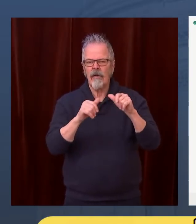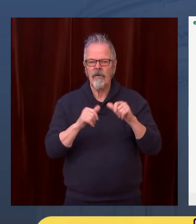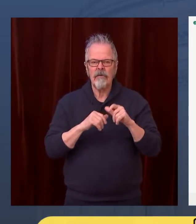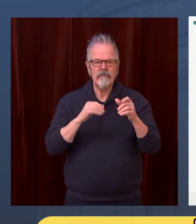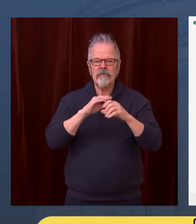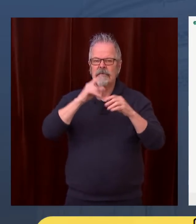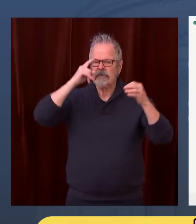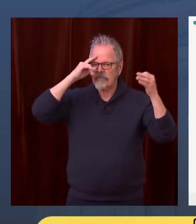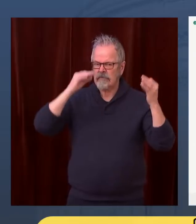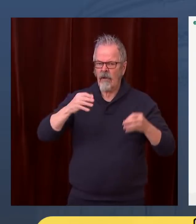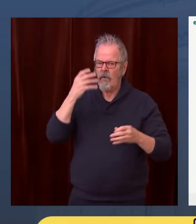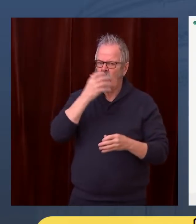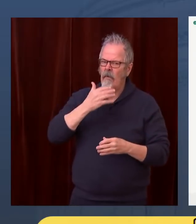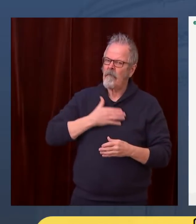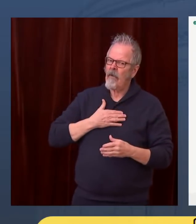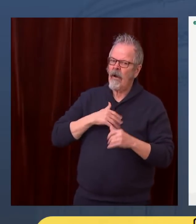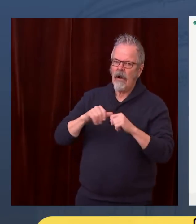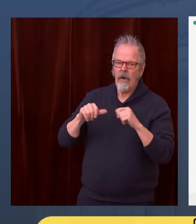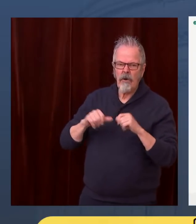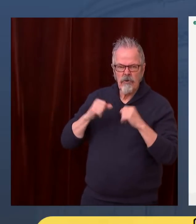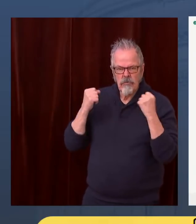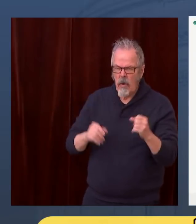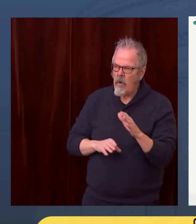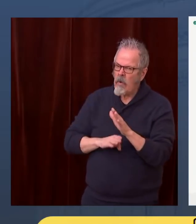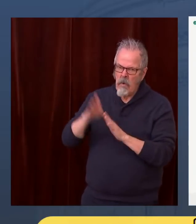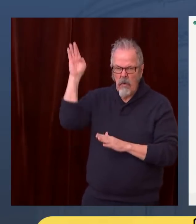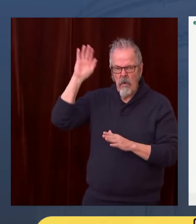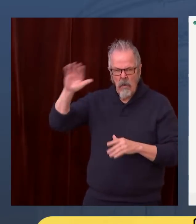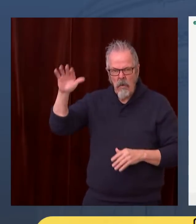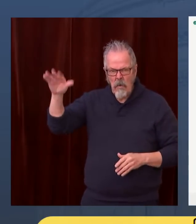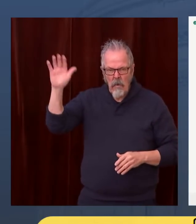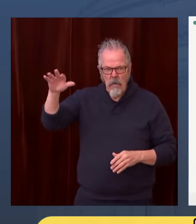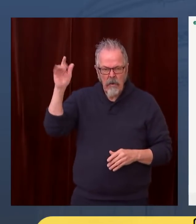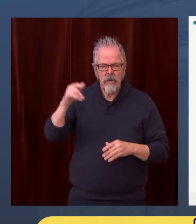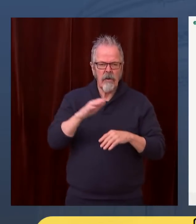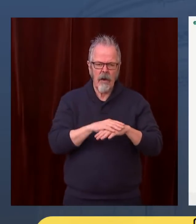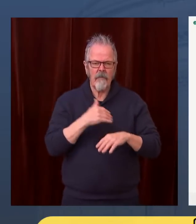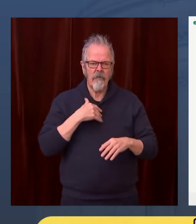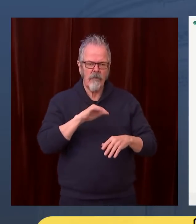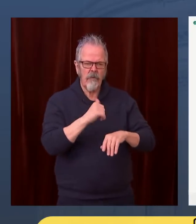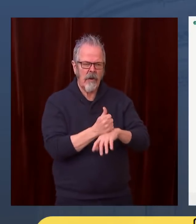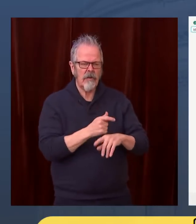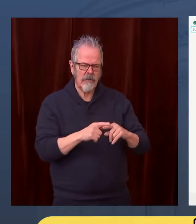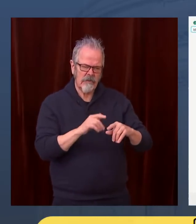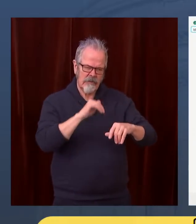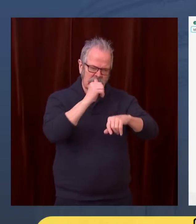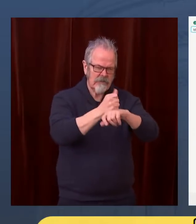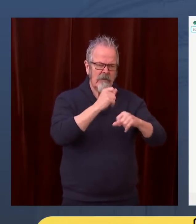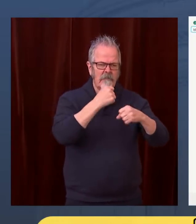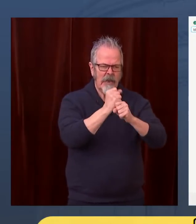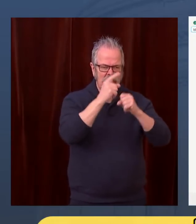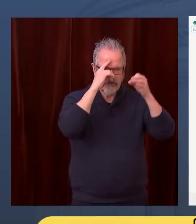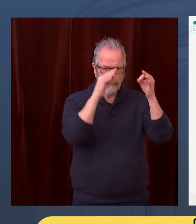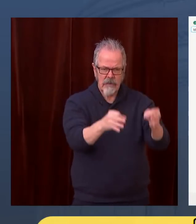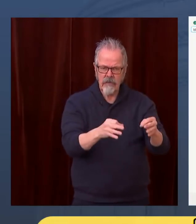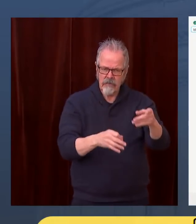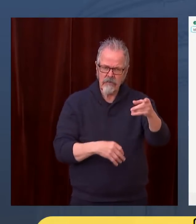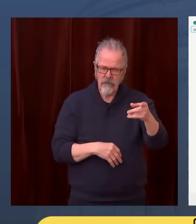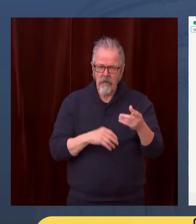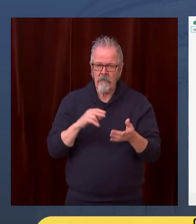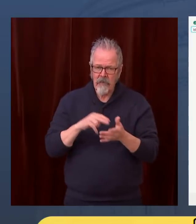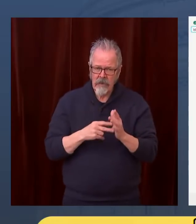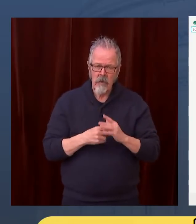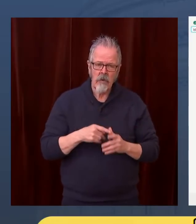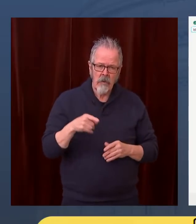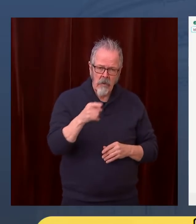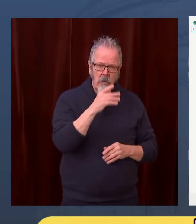governor said, the statewide mandates coming off, and that essentially means you do get more local in this. You do get more finite in